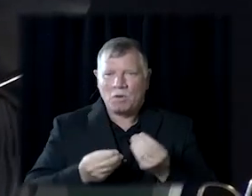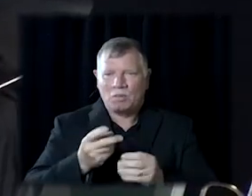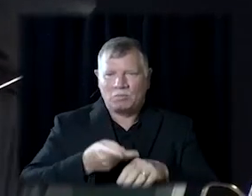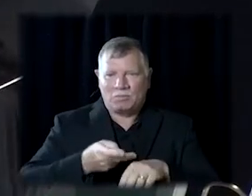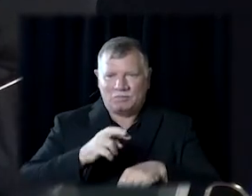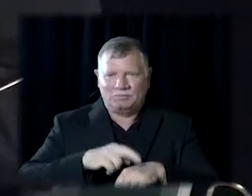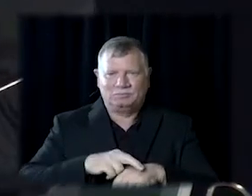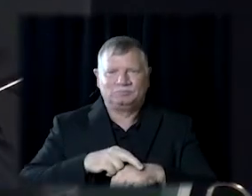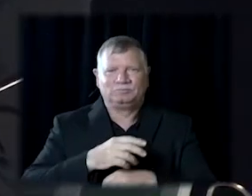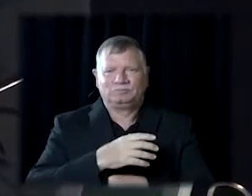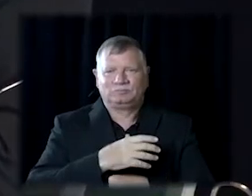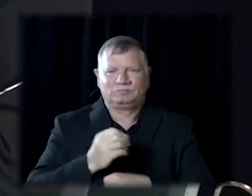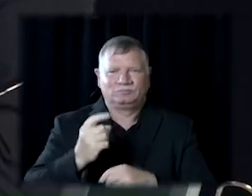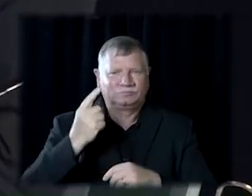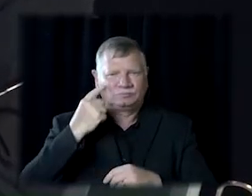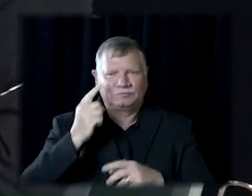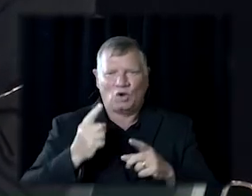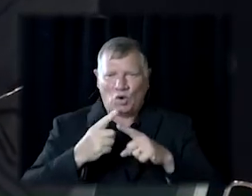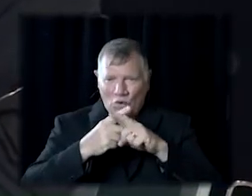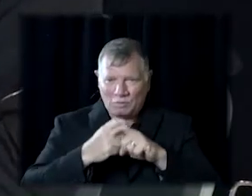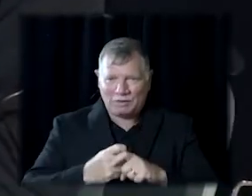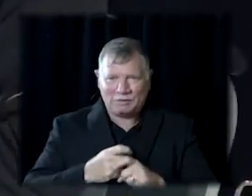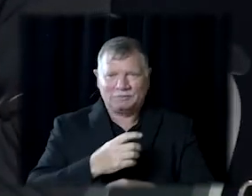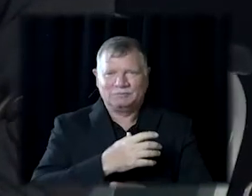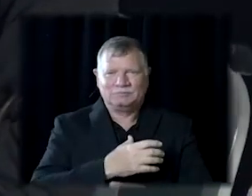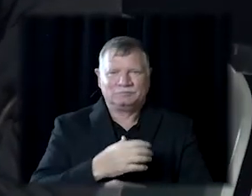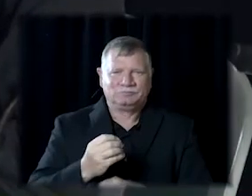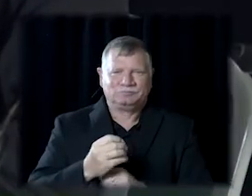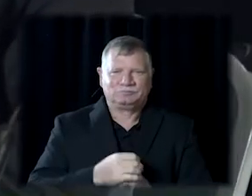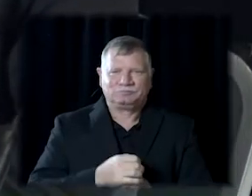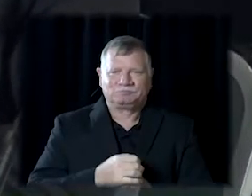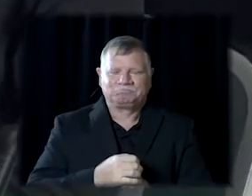Puerto Rico, que es extremadamente complejo.